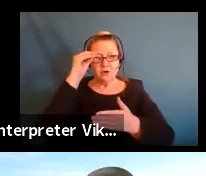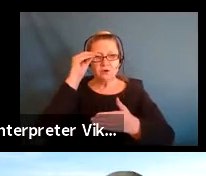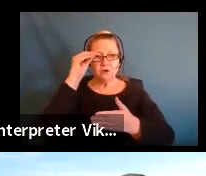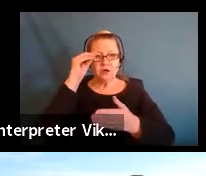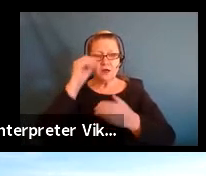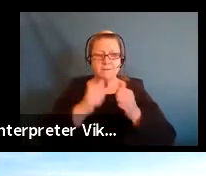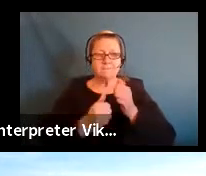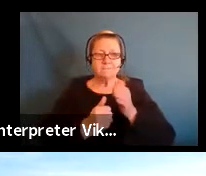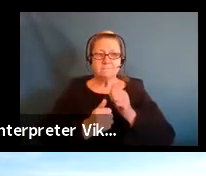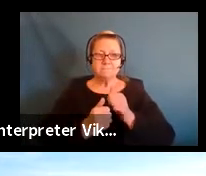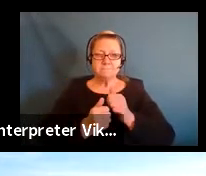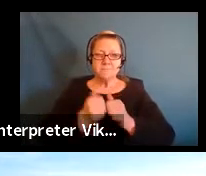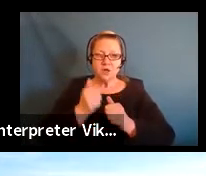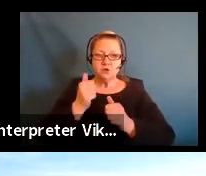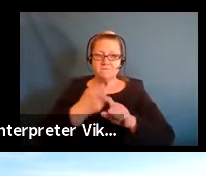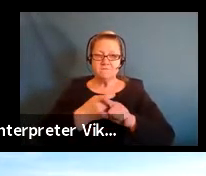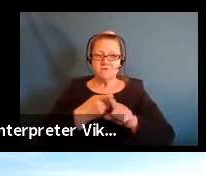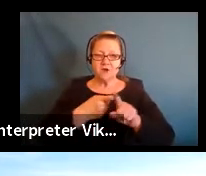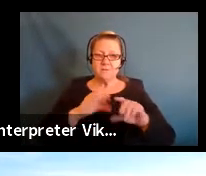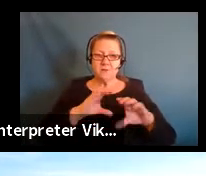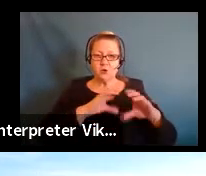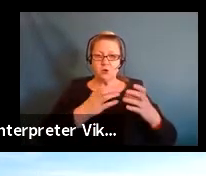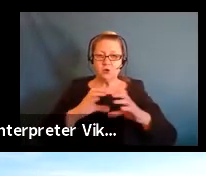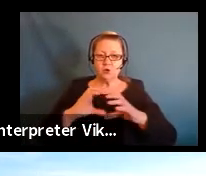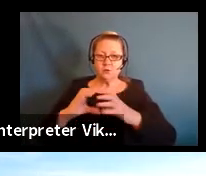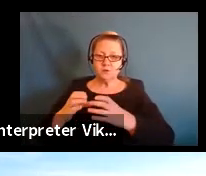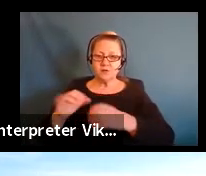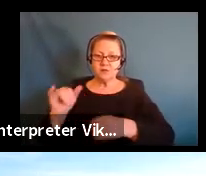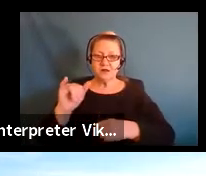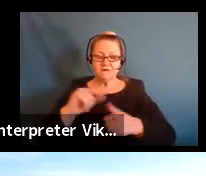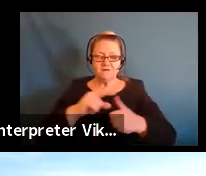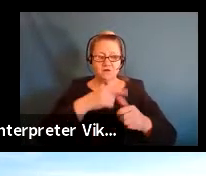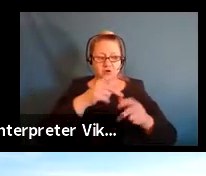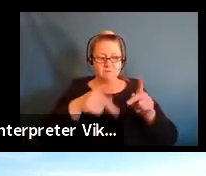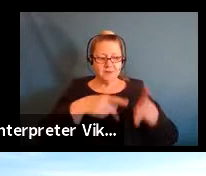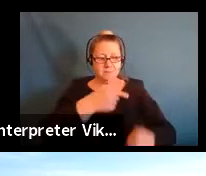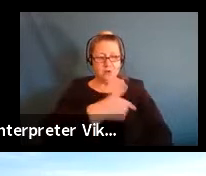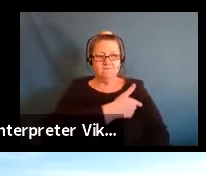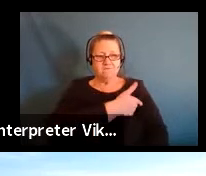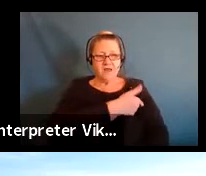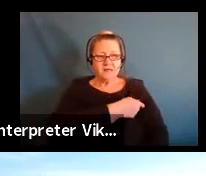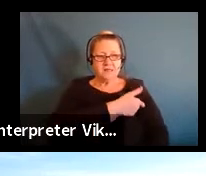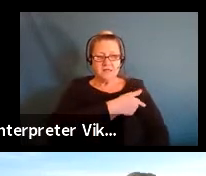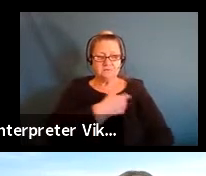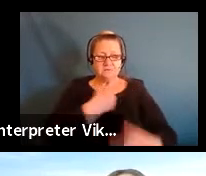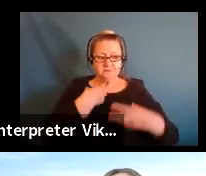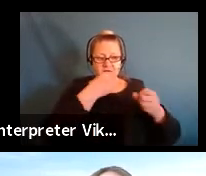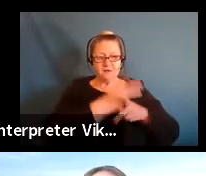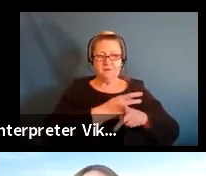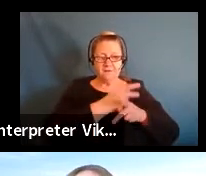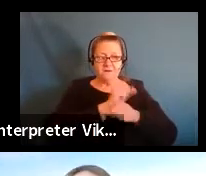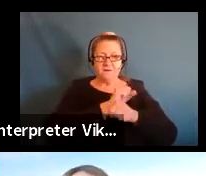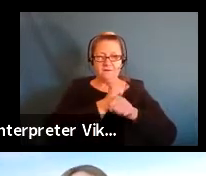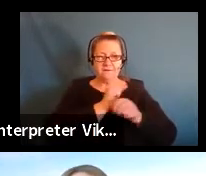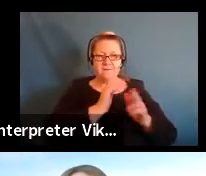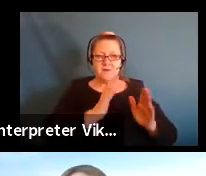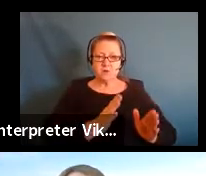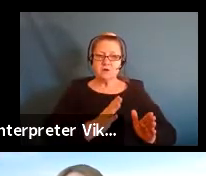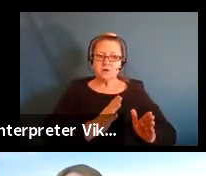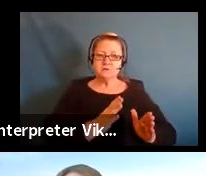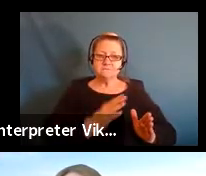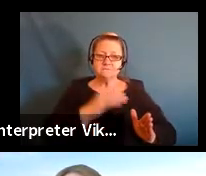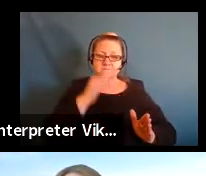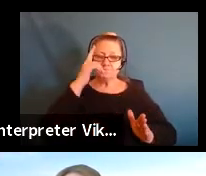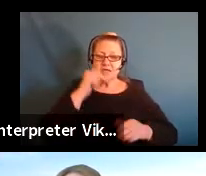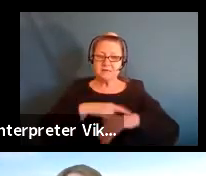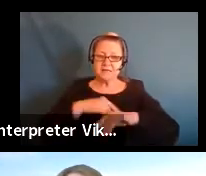mostly from groups like the first vaccinees, the healthcare workers, because at the same time, many health systems